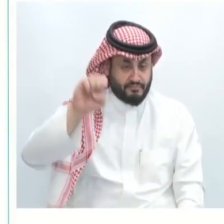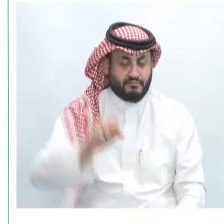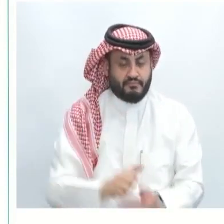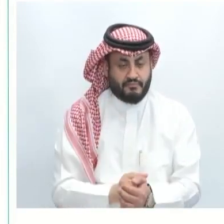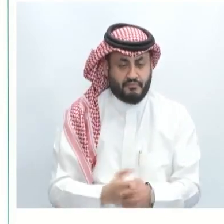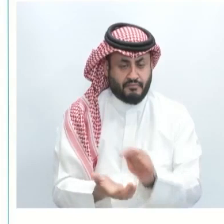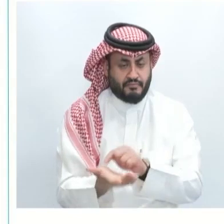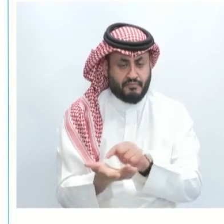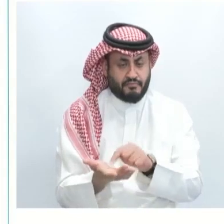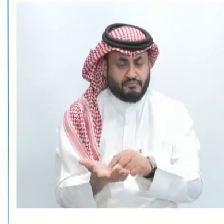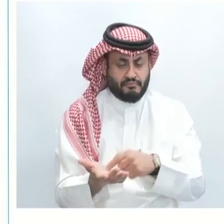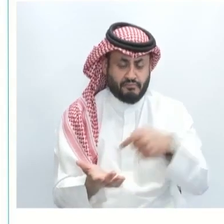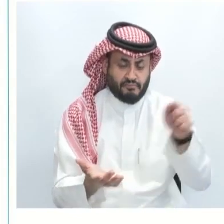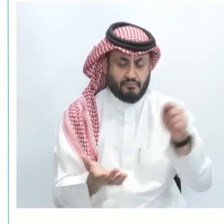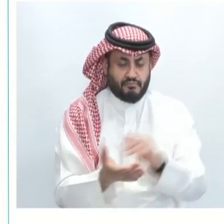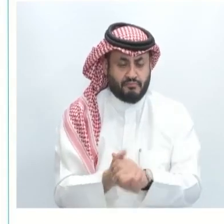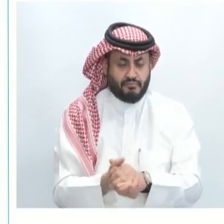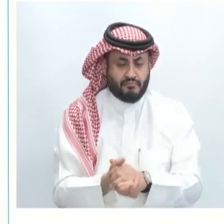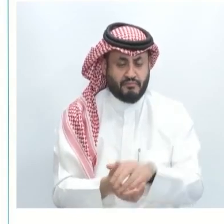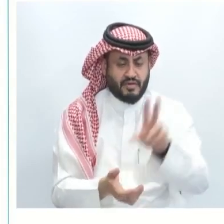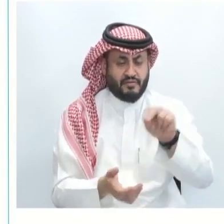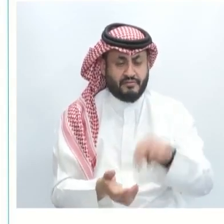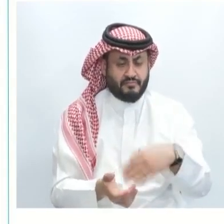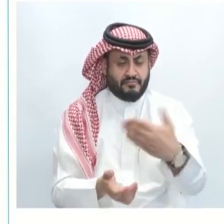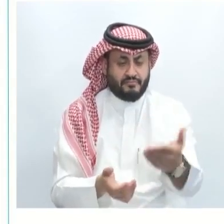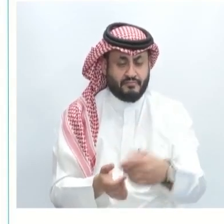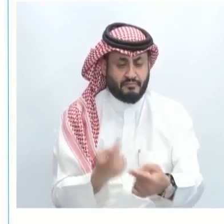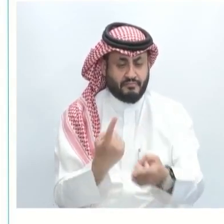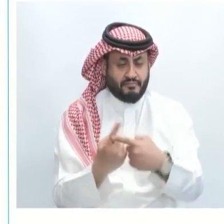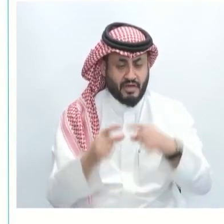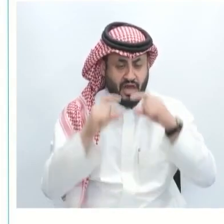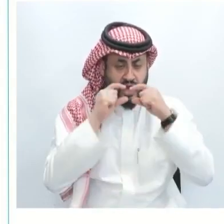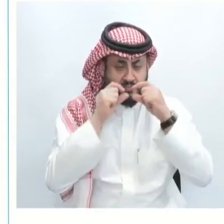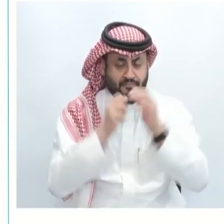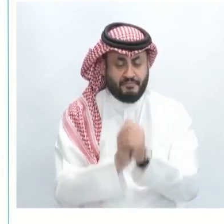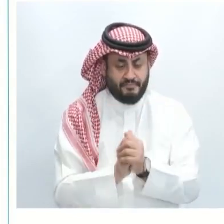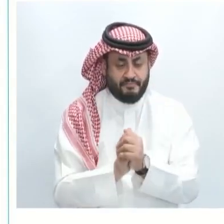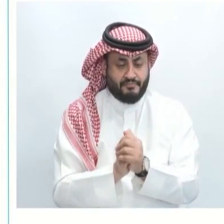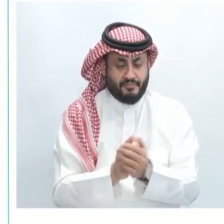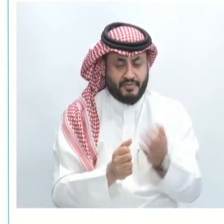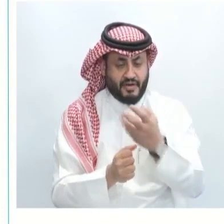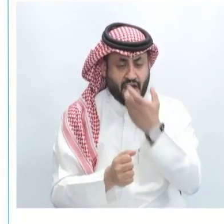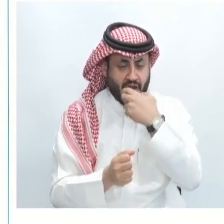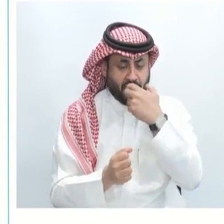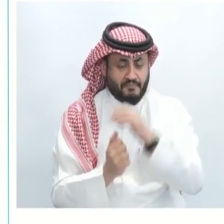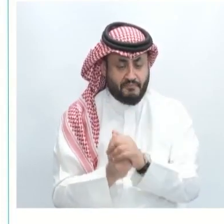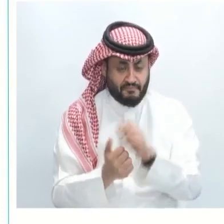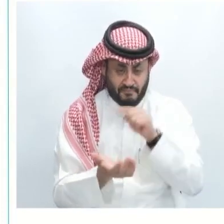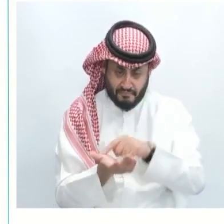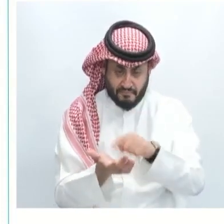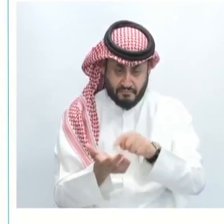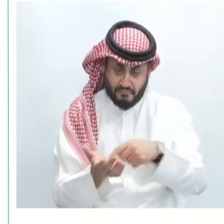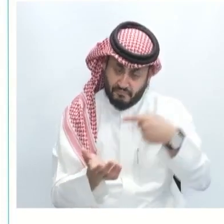countable. Countable words like sandwiches and apples.